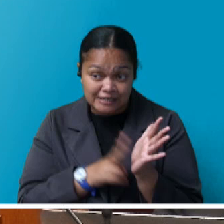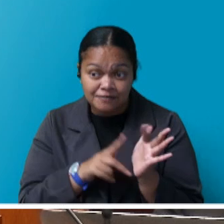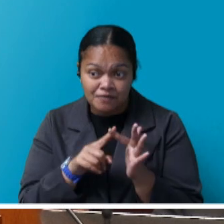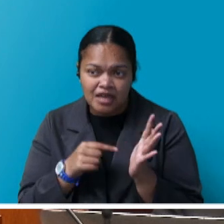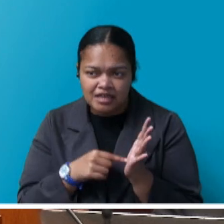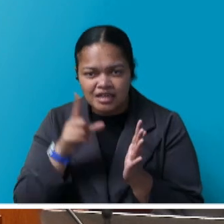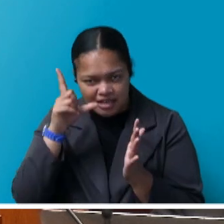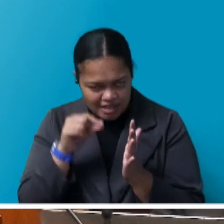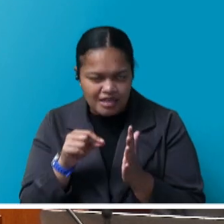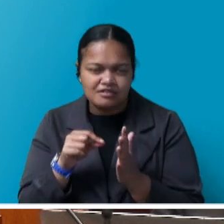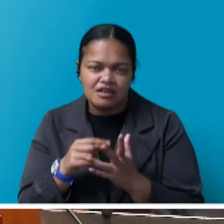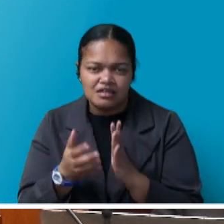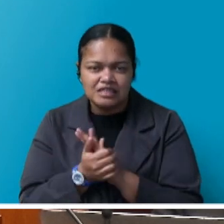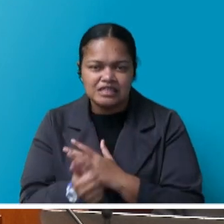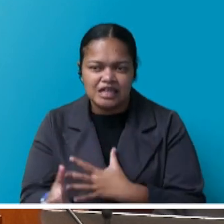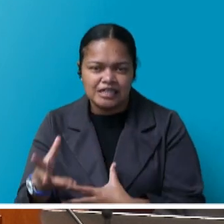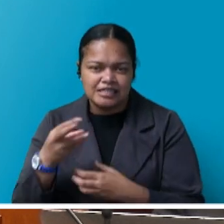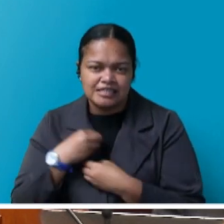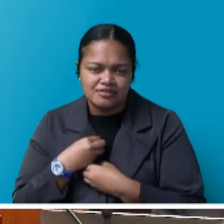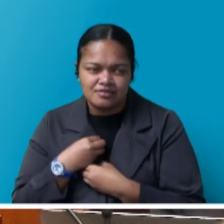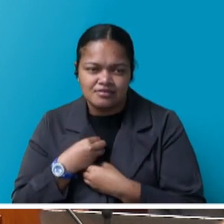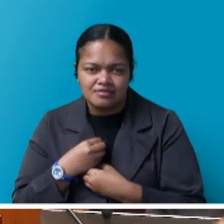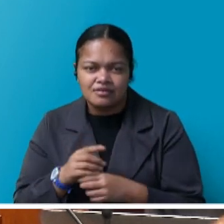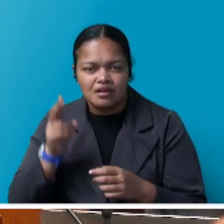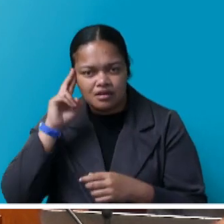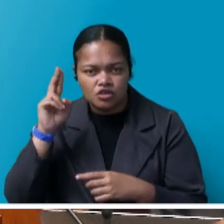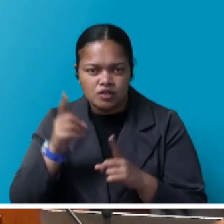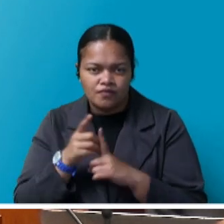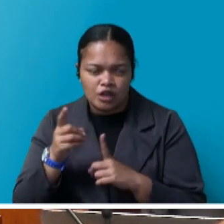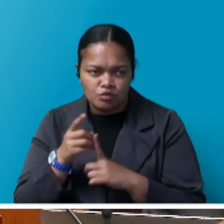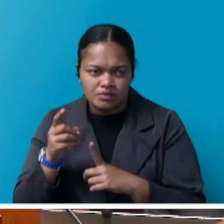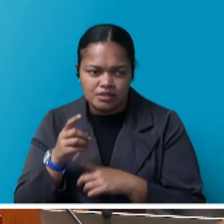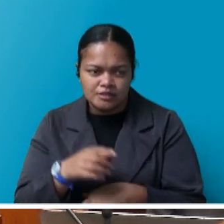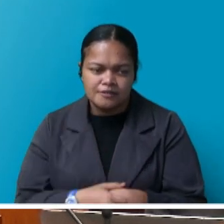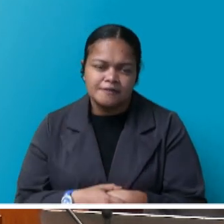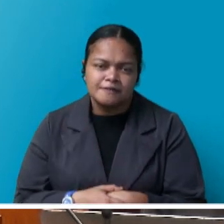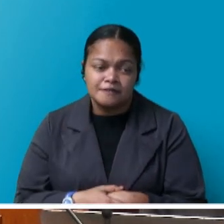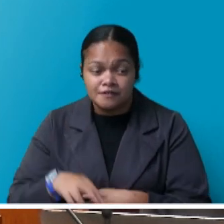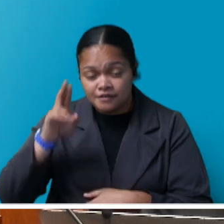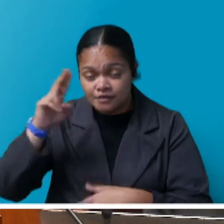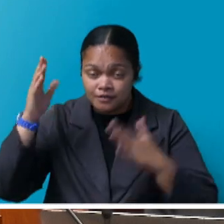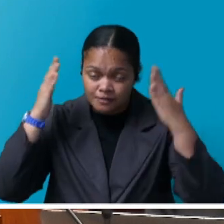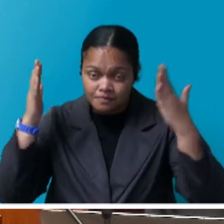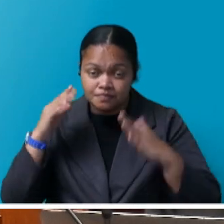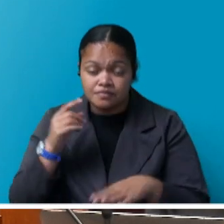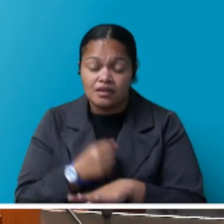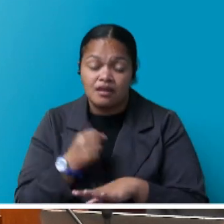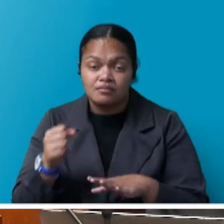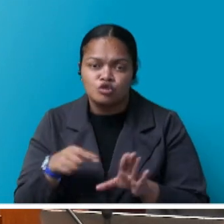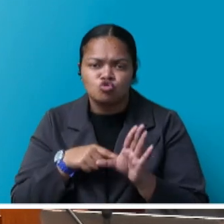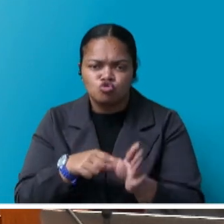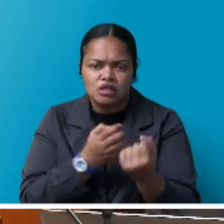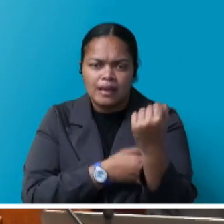necessary skills that can contribute to the local economies and national development. Mr. Speaker, sir, the government's commitment to youth